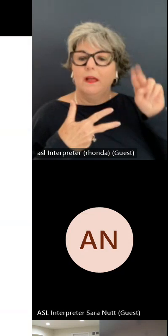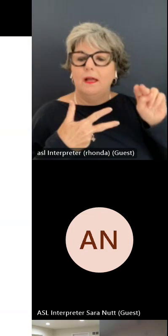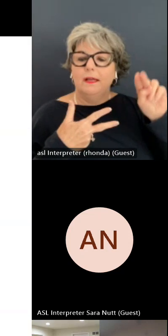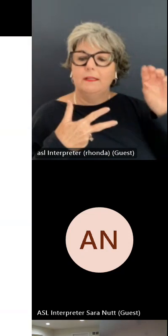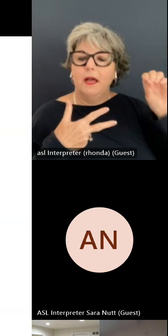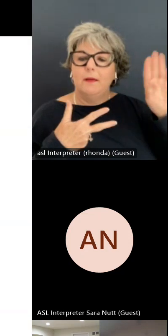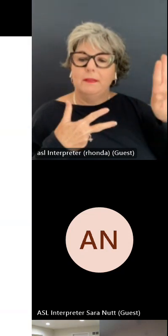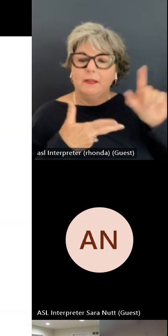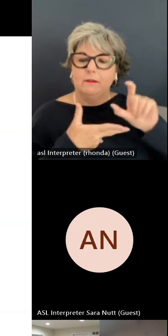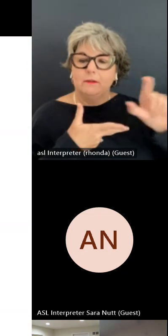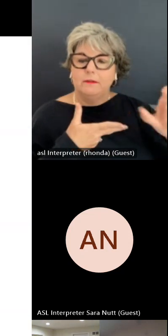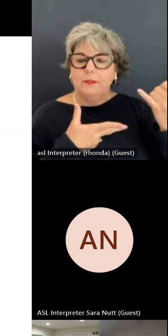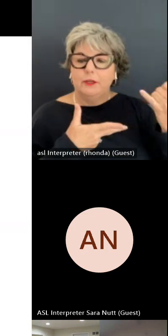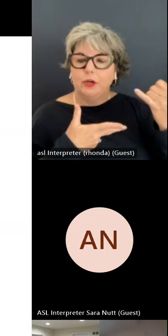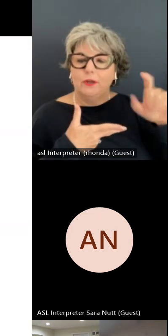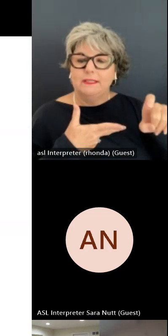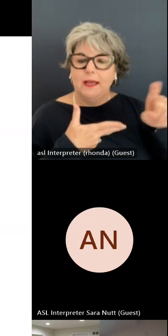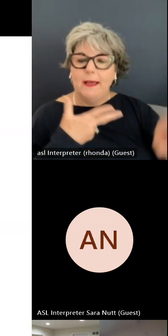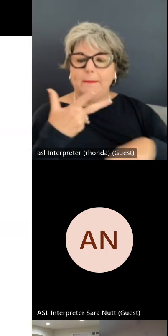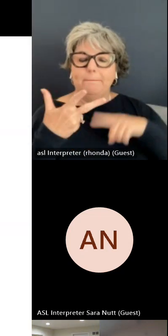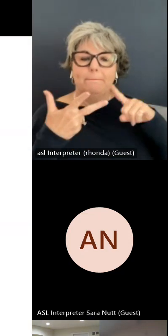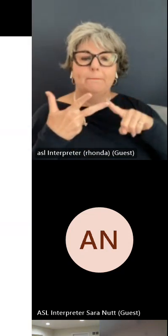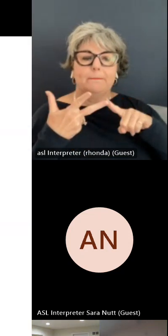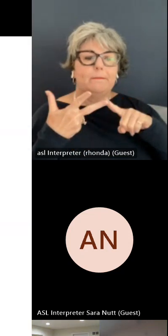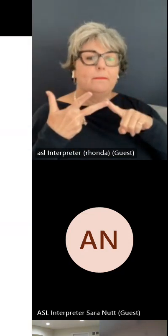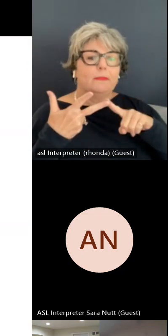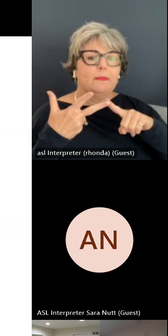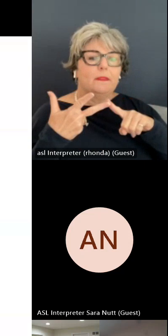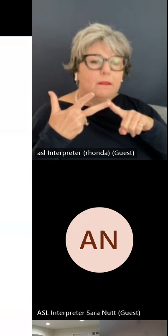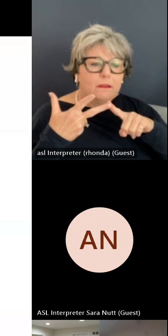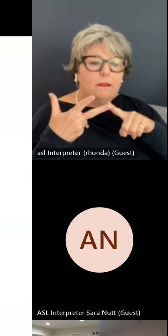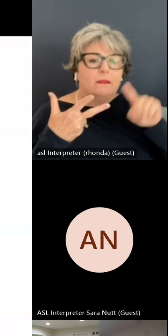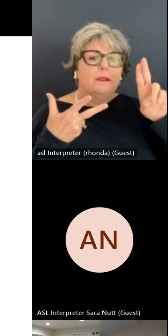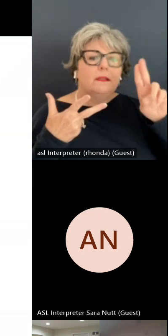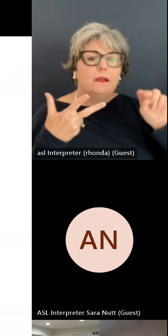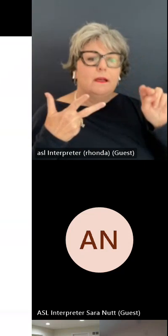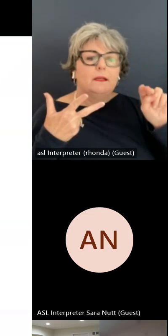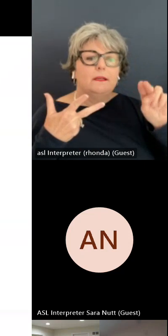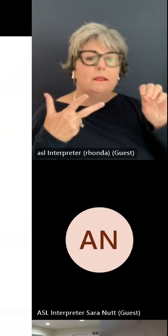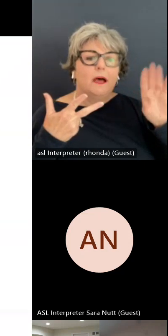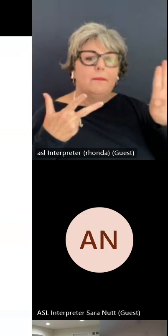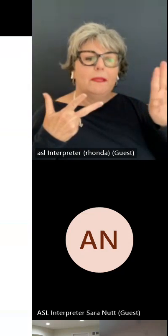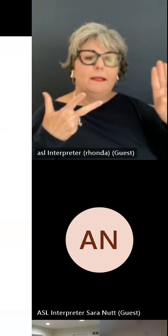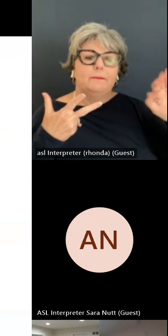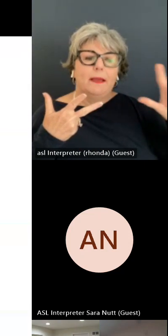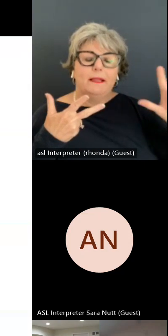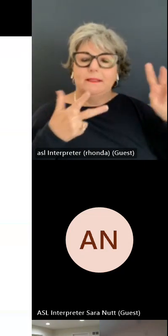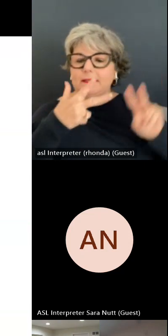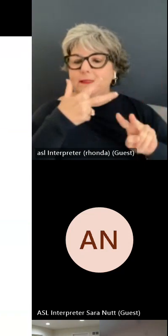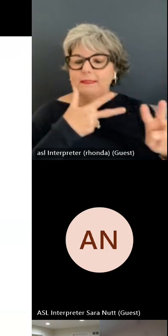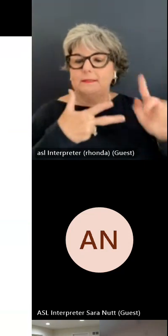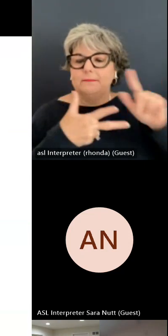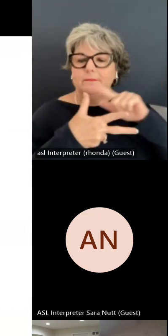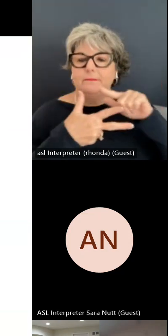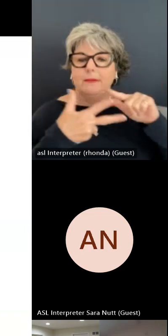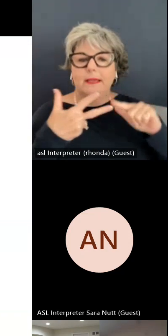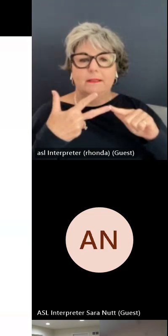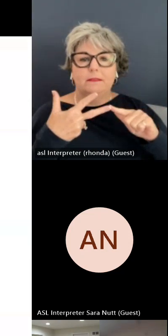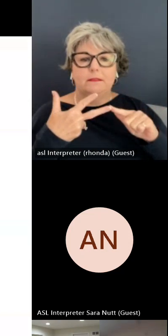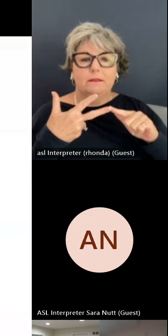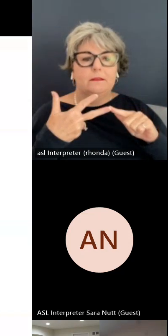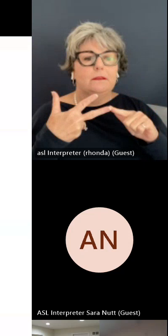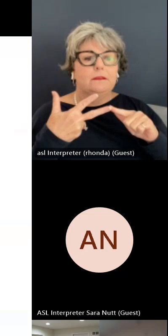apportioned available in the current period and obligated balances of portions anticipated. So those are the